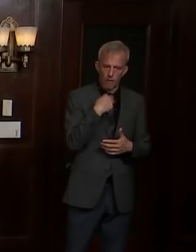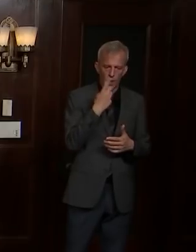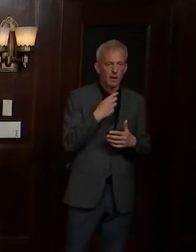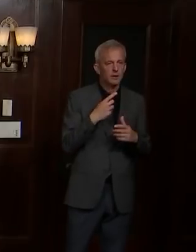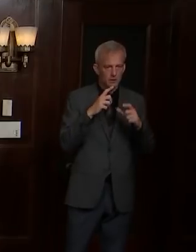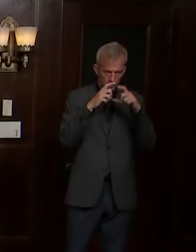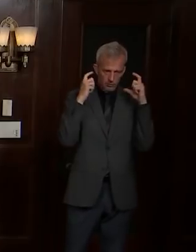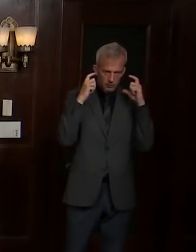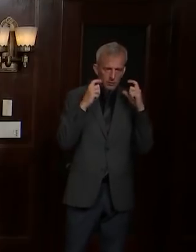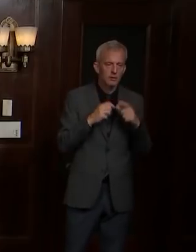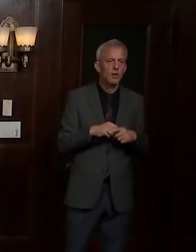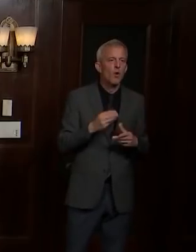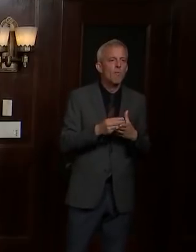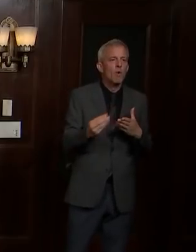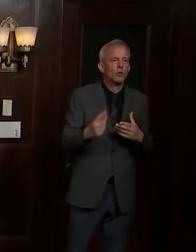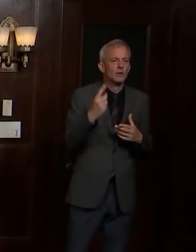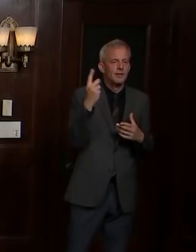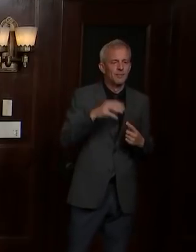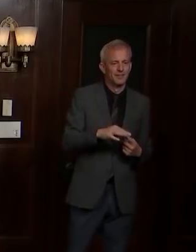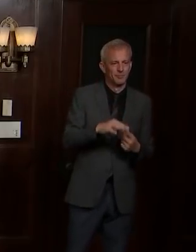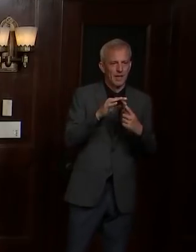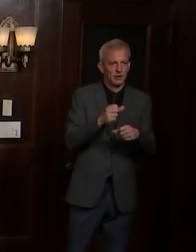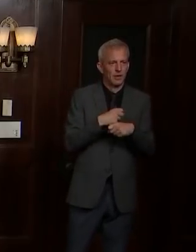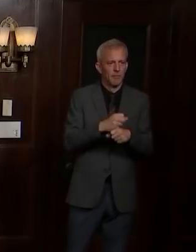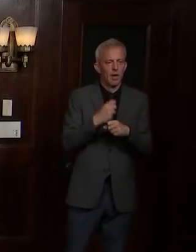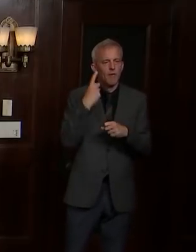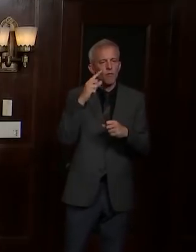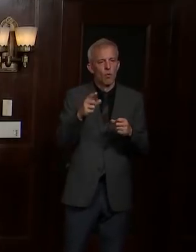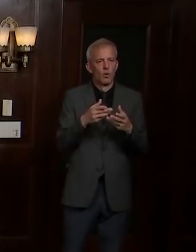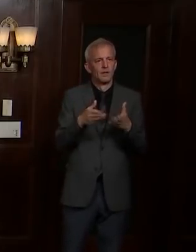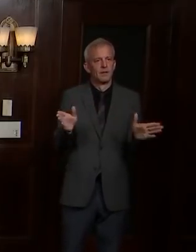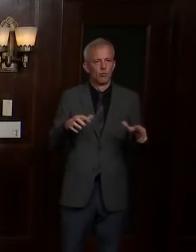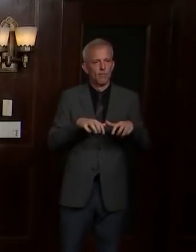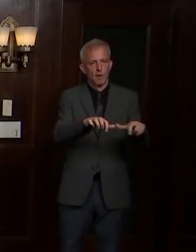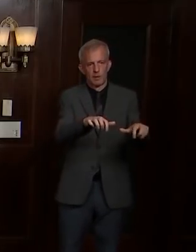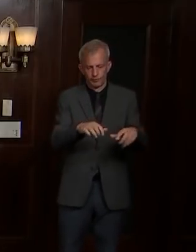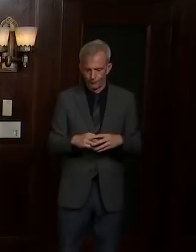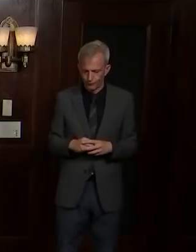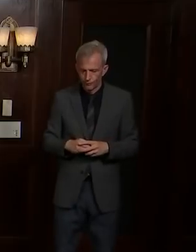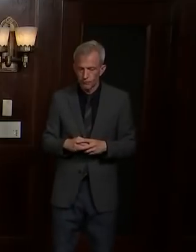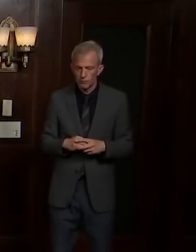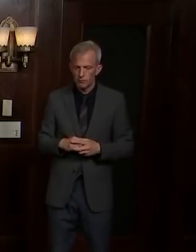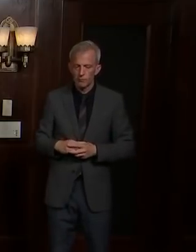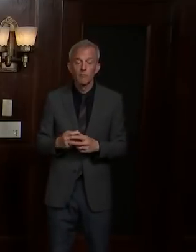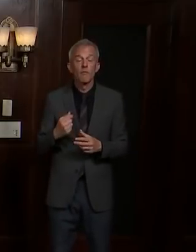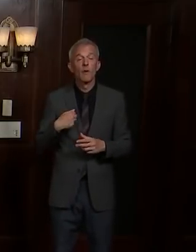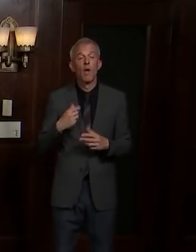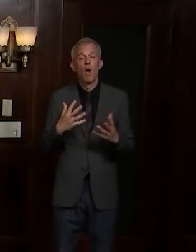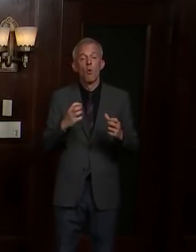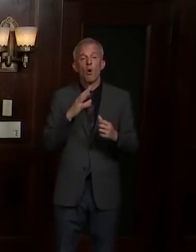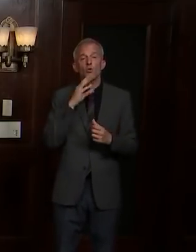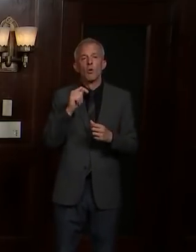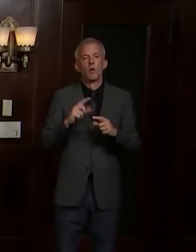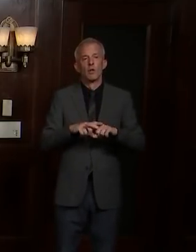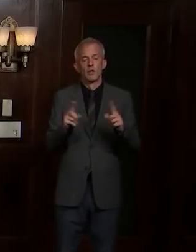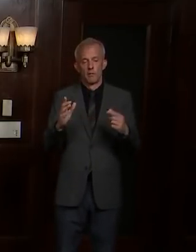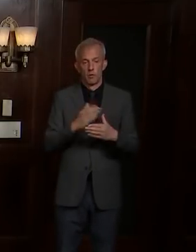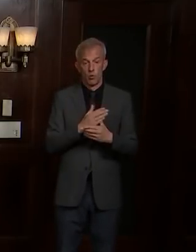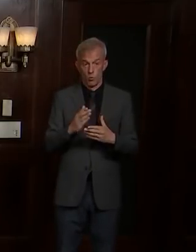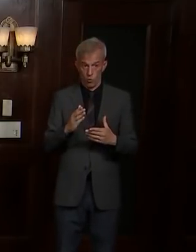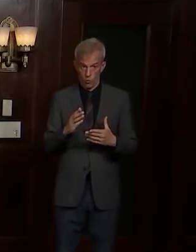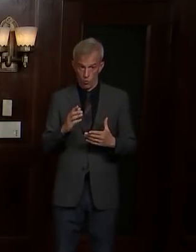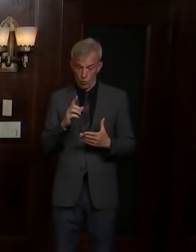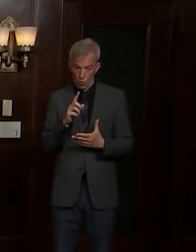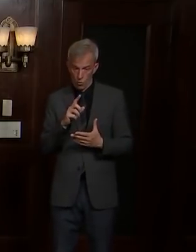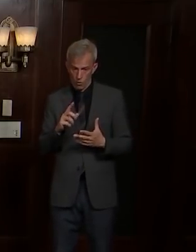face covering, or purchase something that's especially made for the general public. Because I want to talk about the difference between what you're being asked